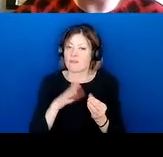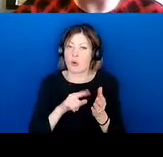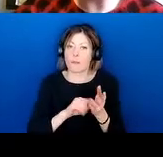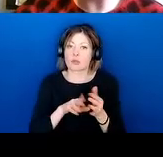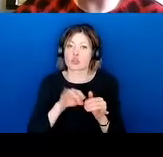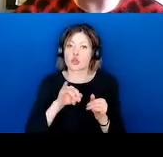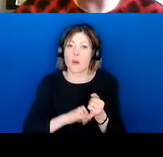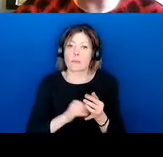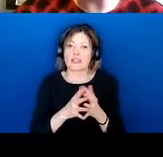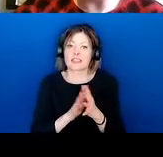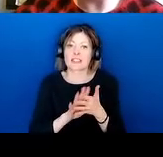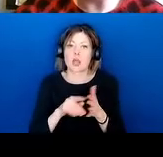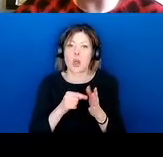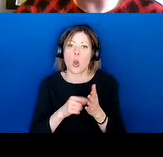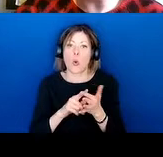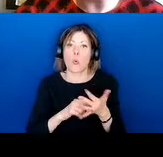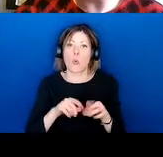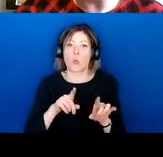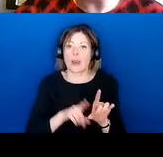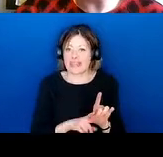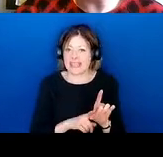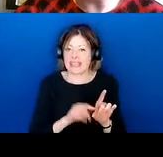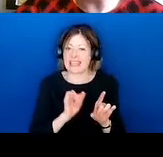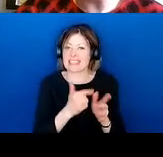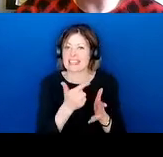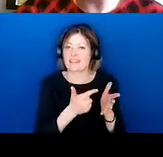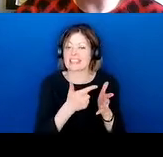book, Observations of Modern Gardening.